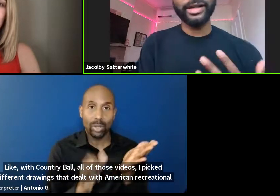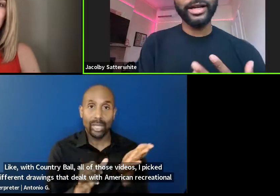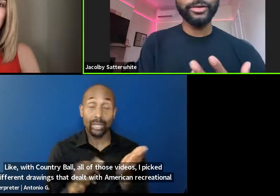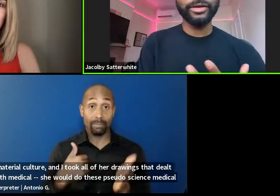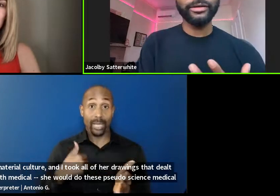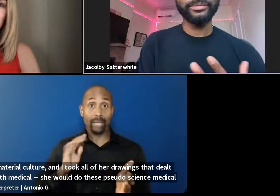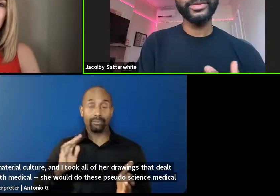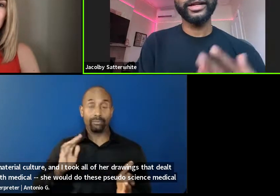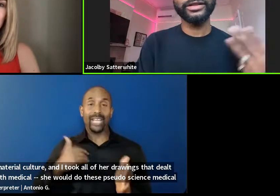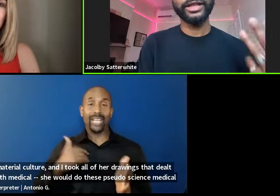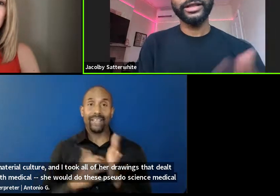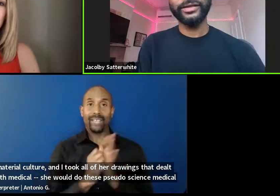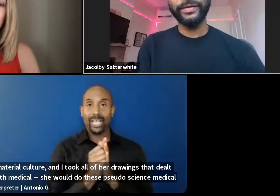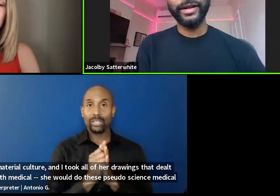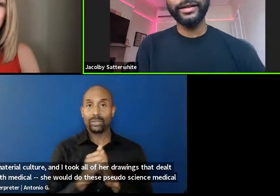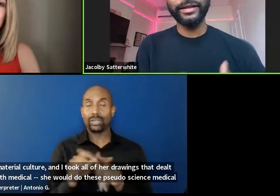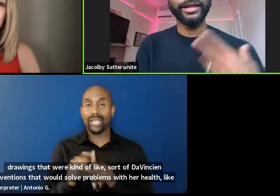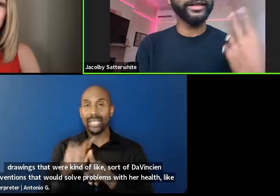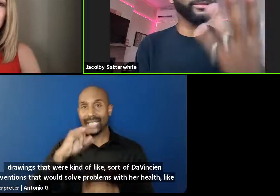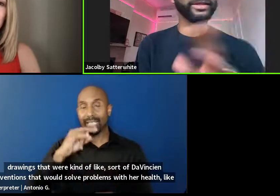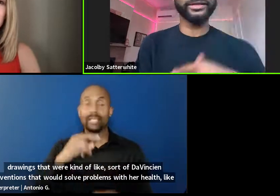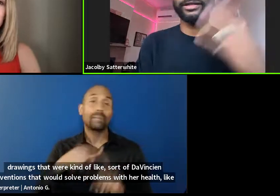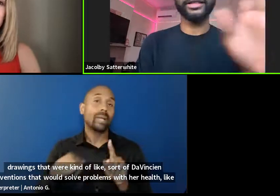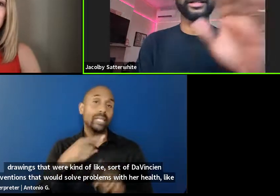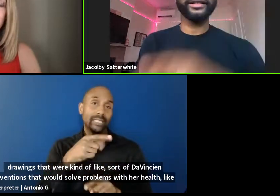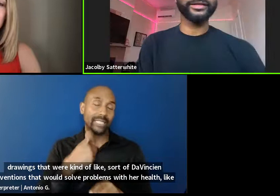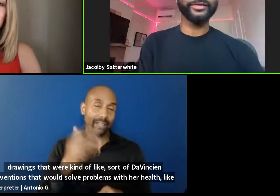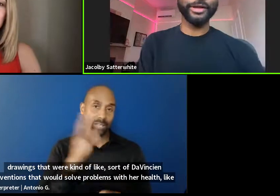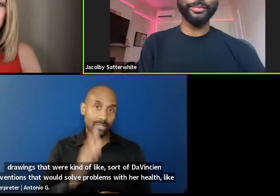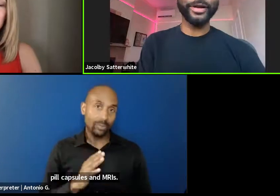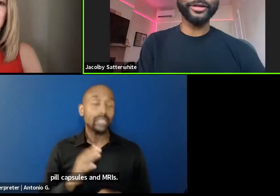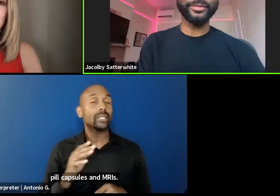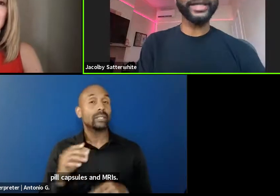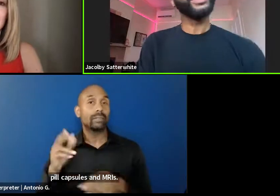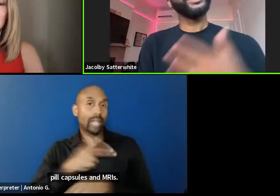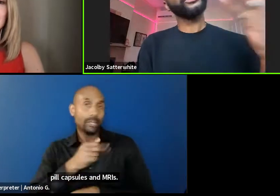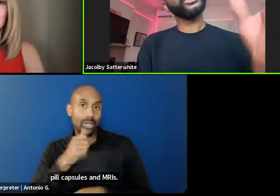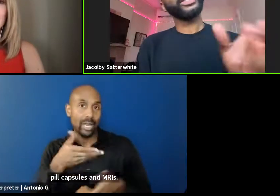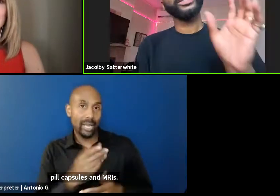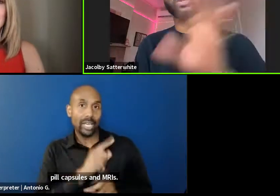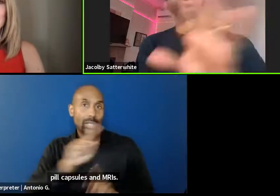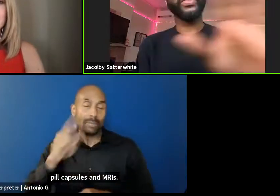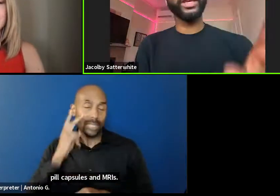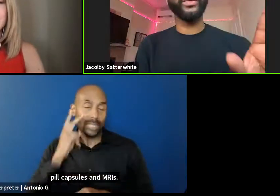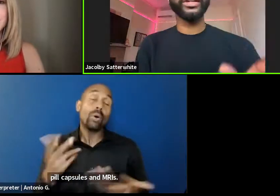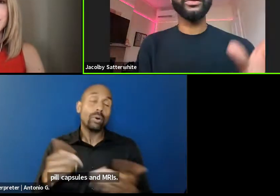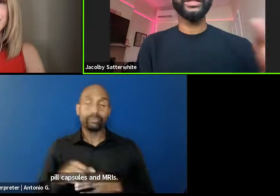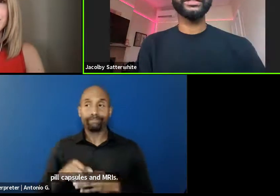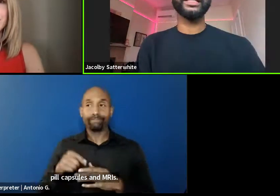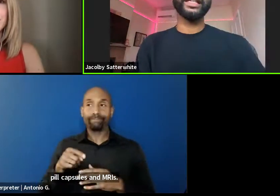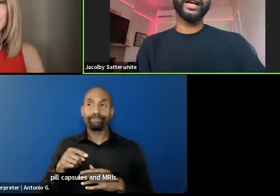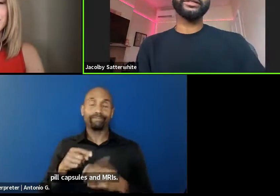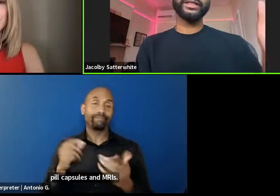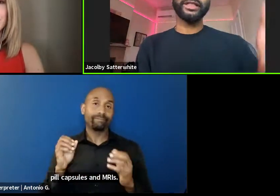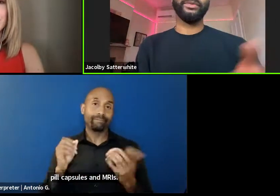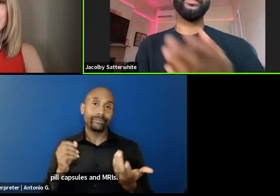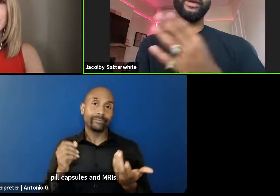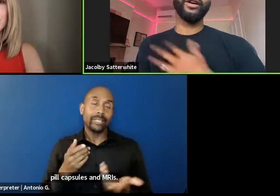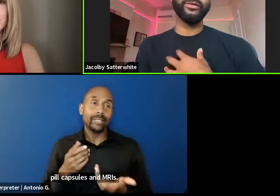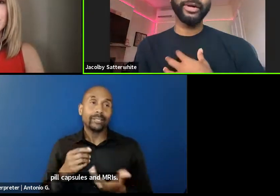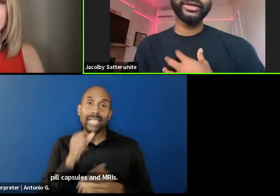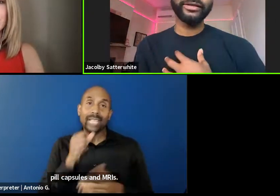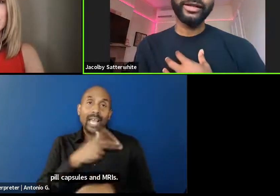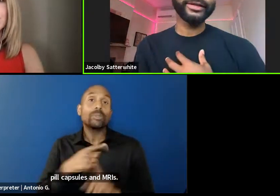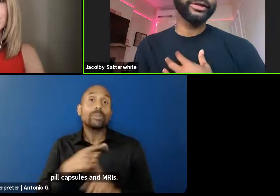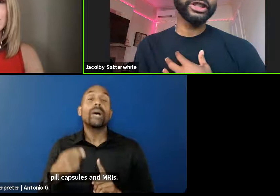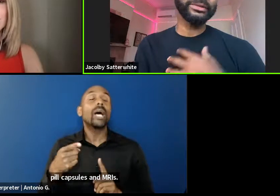come see me in the hospital because she had schizophrenia and like, it was just really personal, but it was just like this whole thing where she wasn't allowed to see me for my